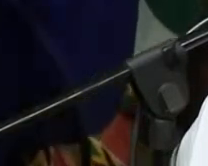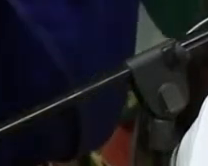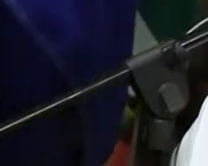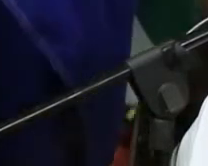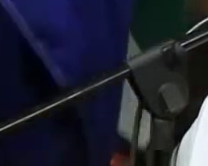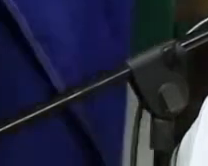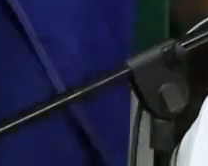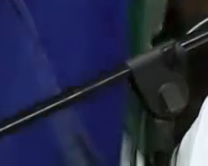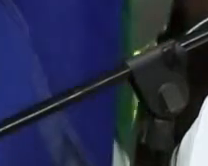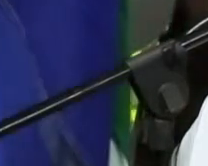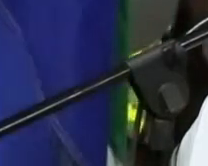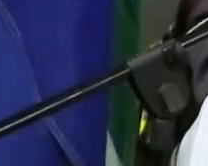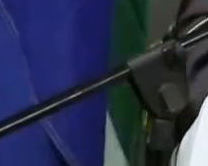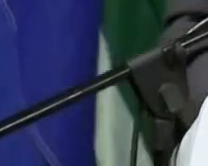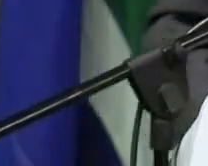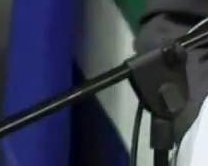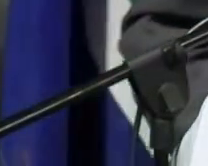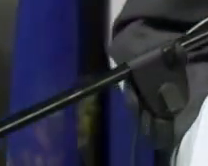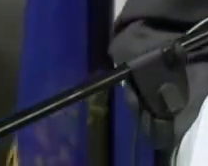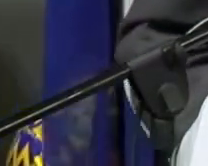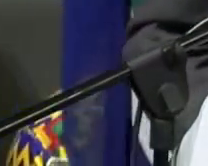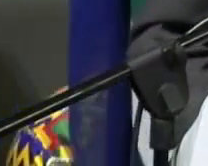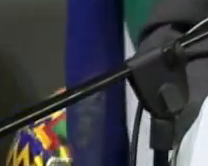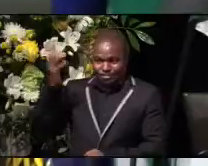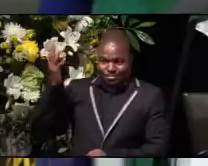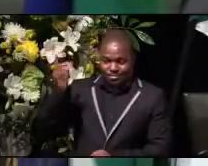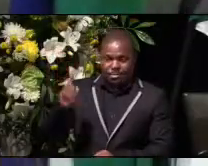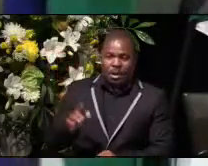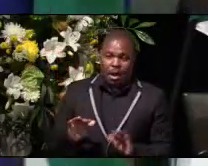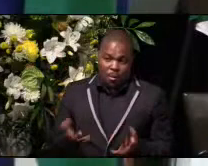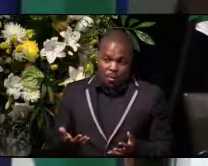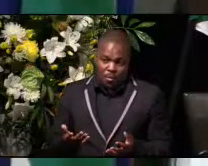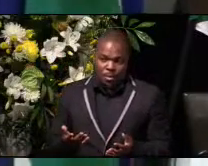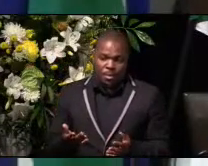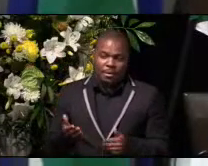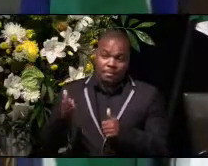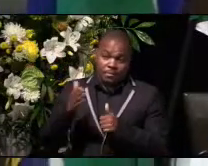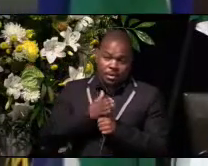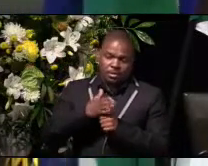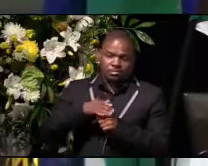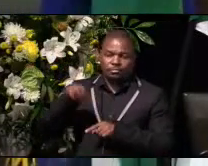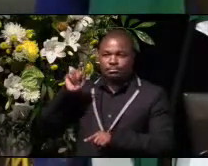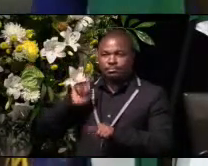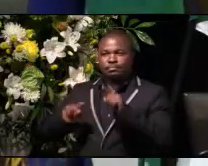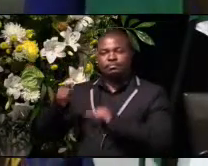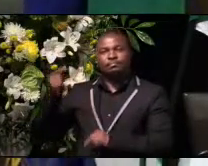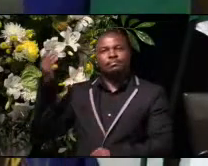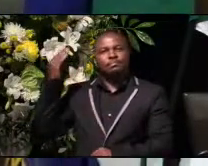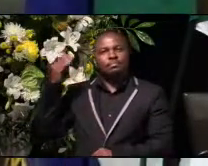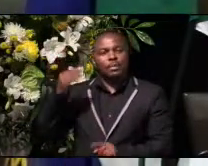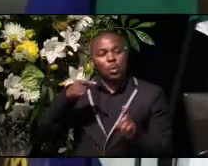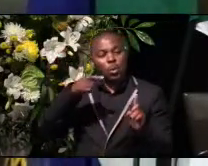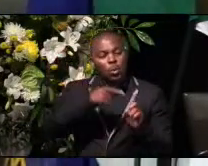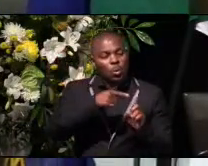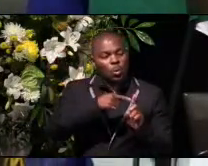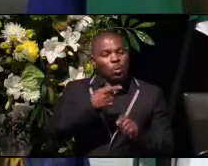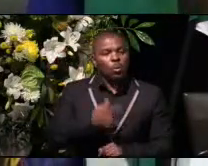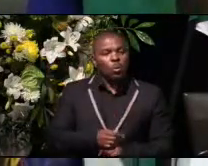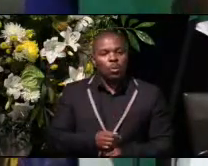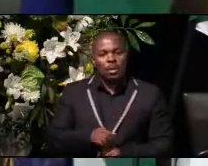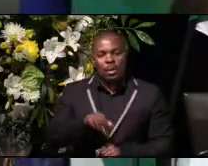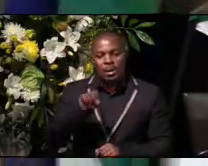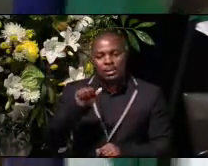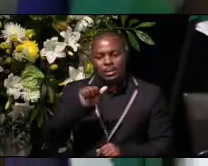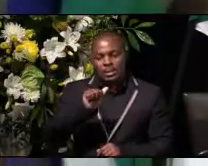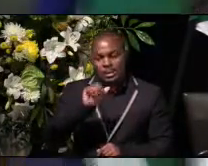to link it to what I want to talk about let's go back to the time when he became involved in the certain and the